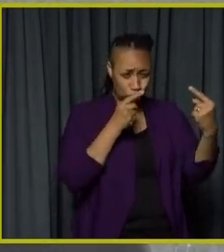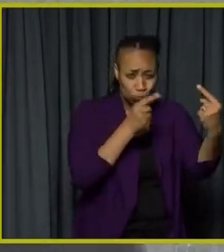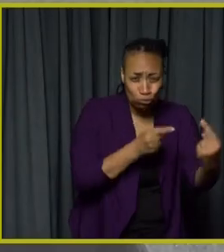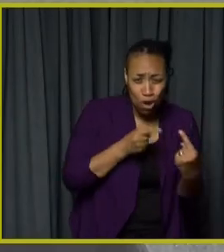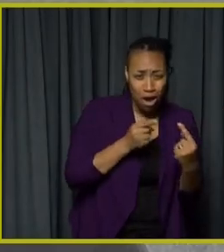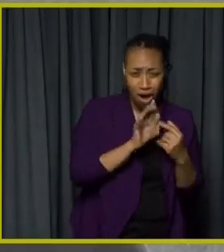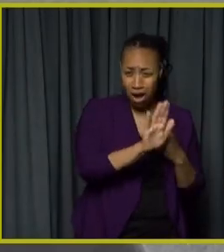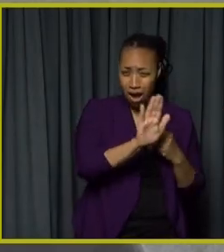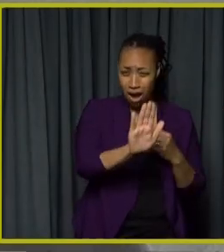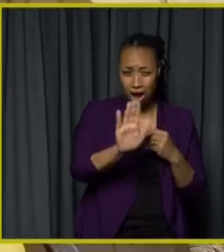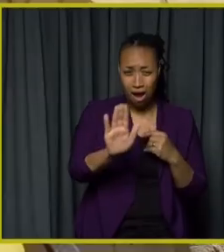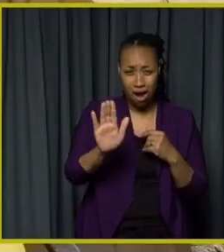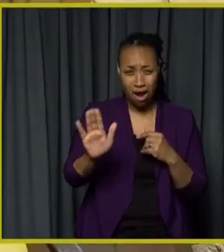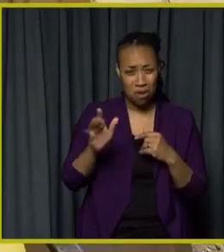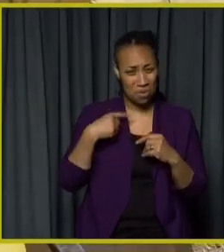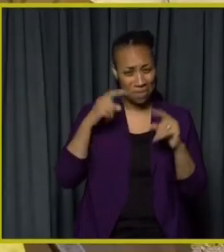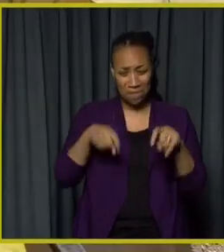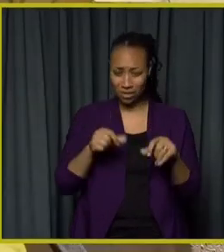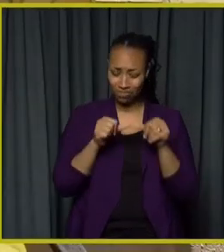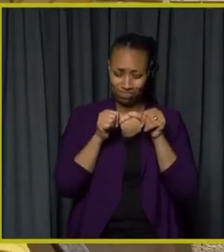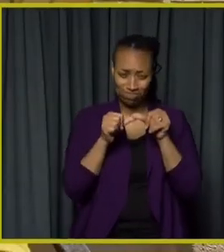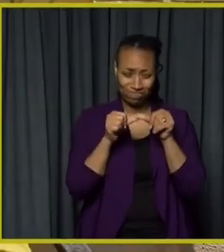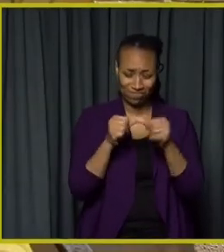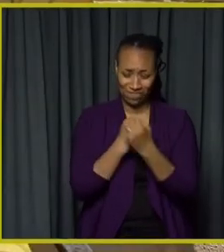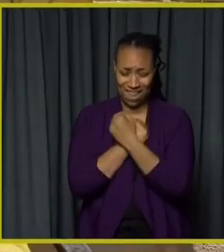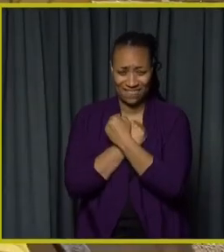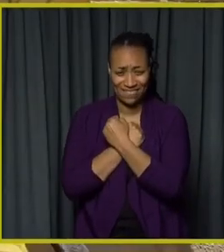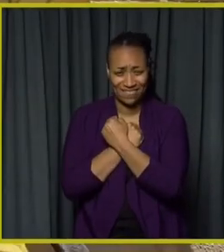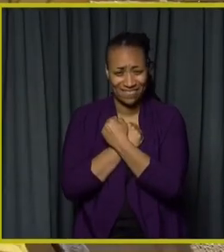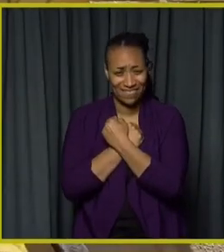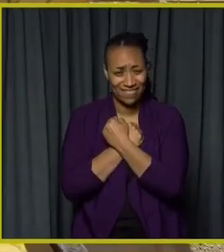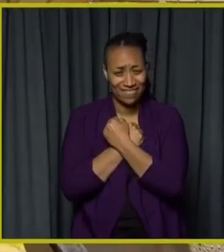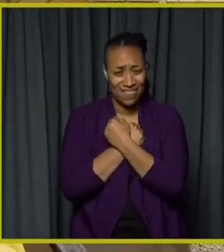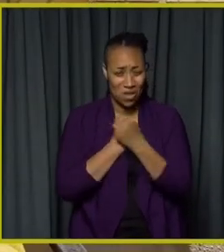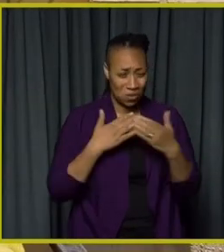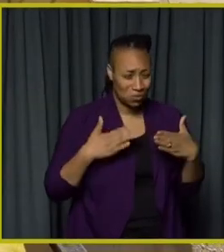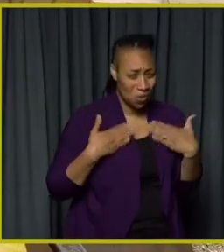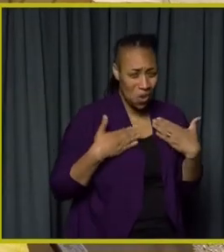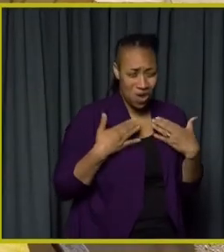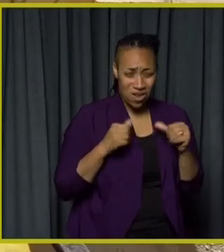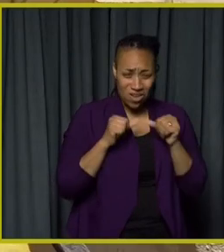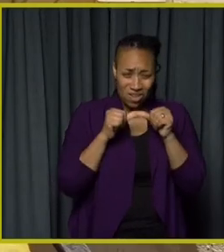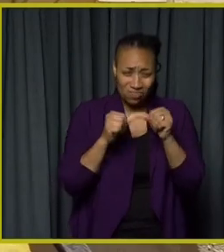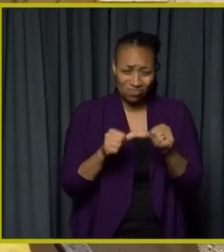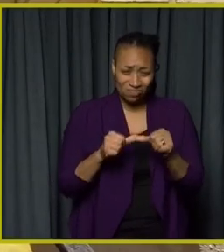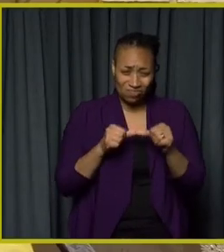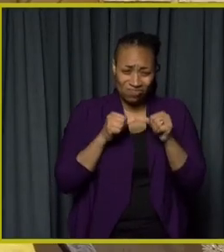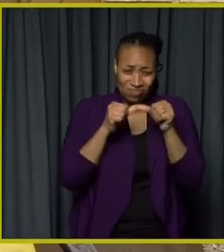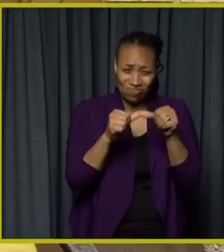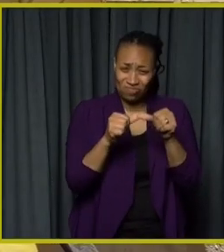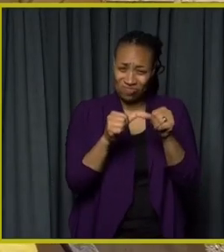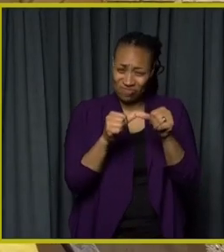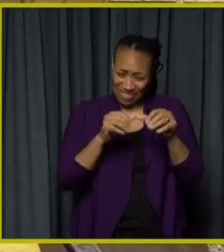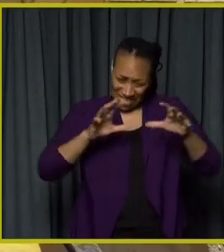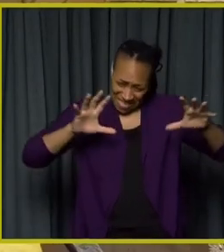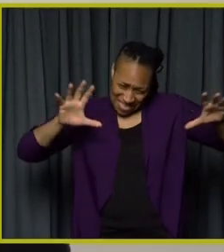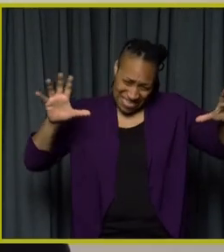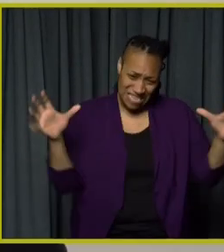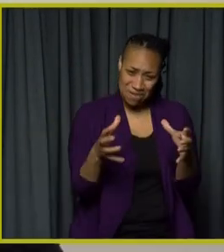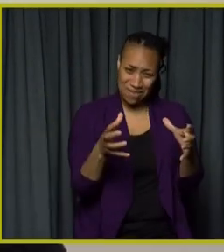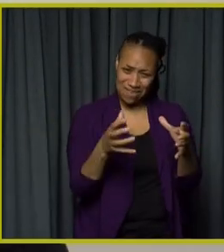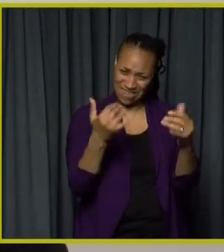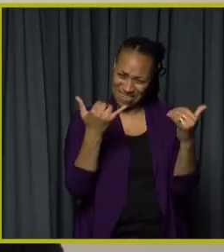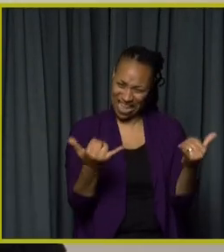which these are. These times require a Poor People's Campaign and a national call for moral revival.